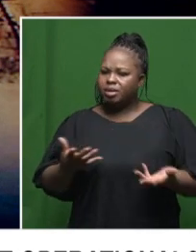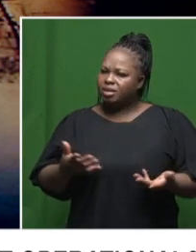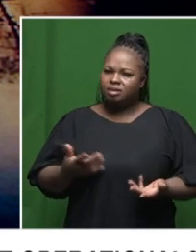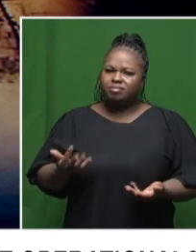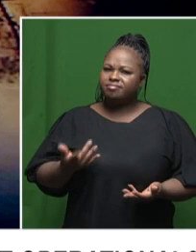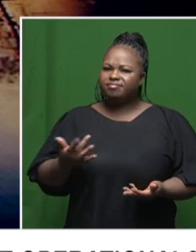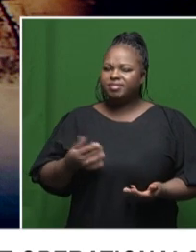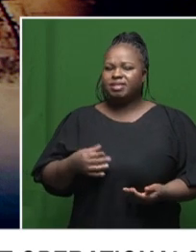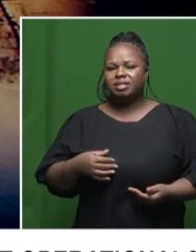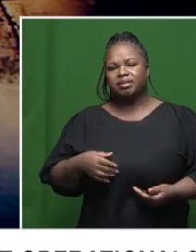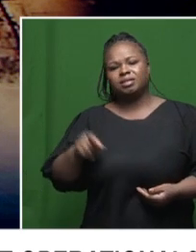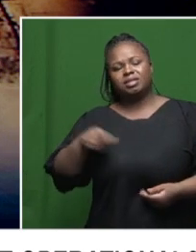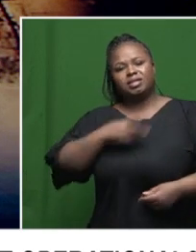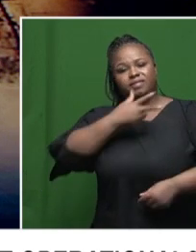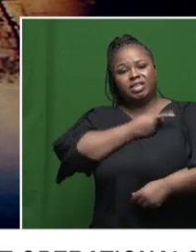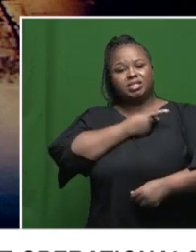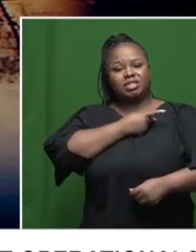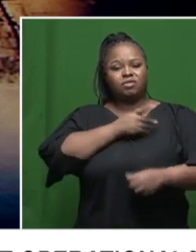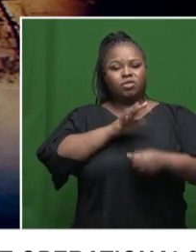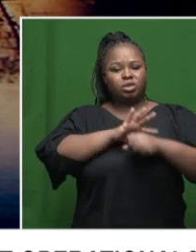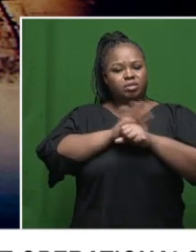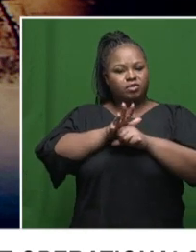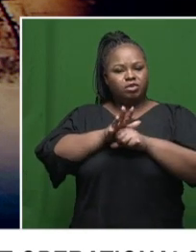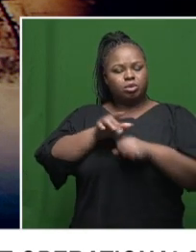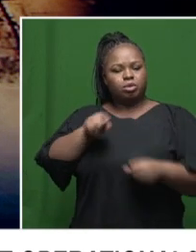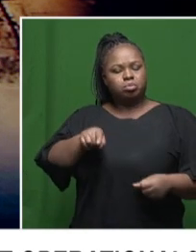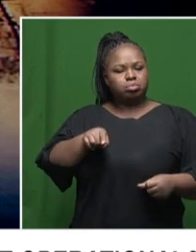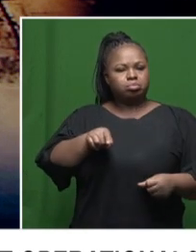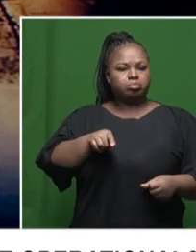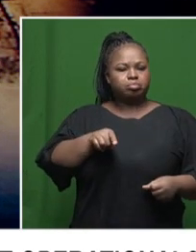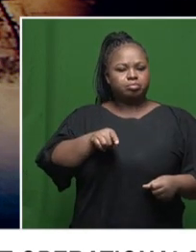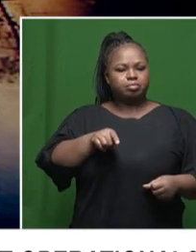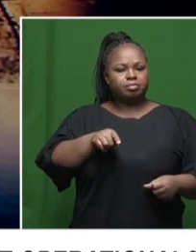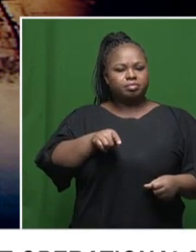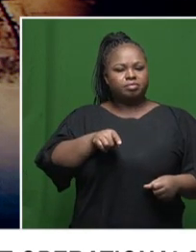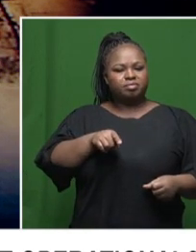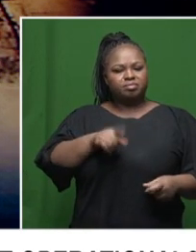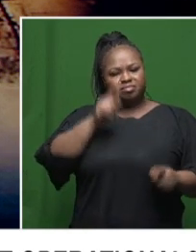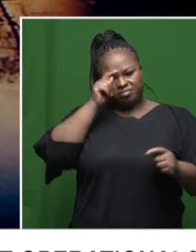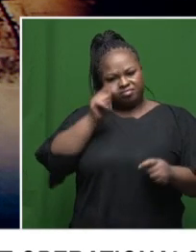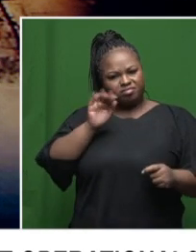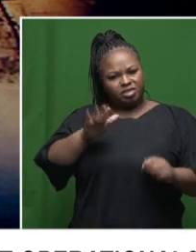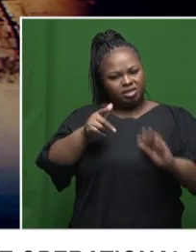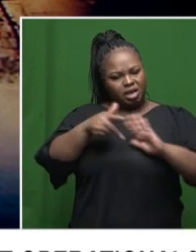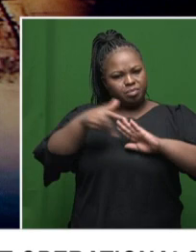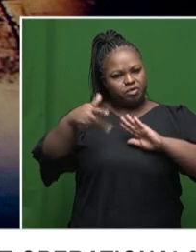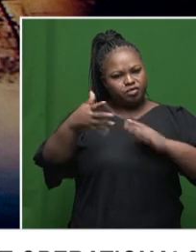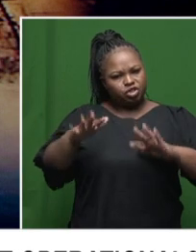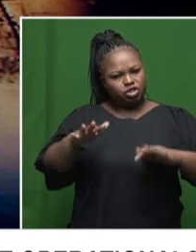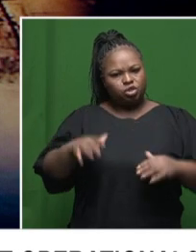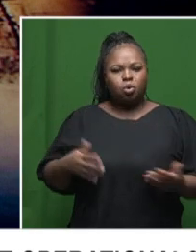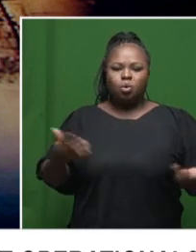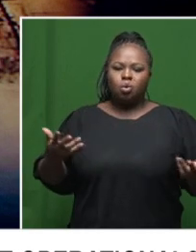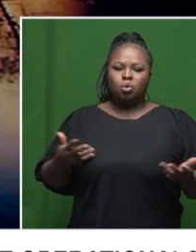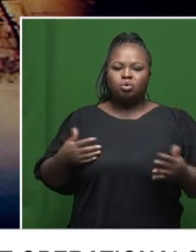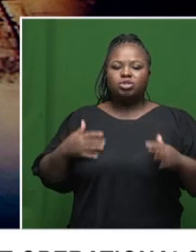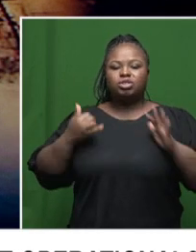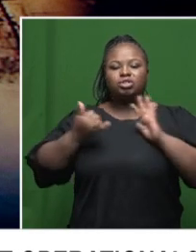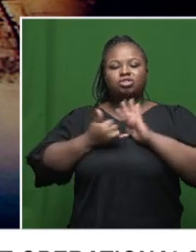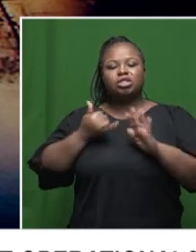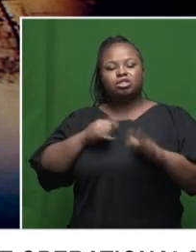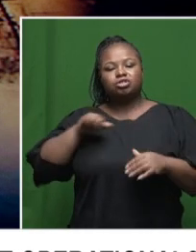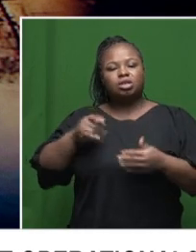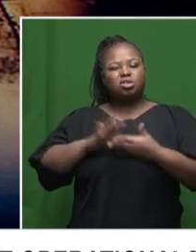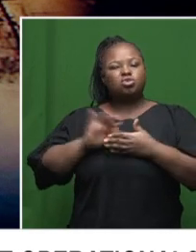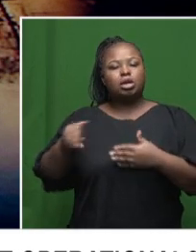What is this vaccine, and is it COVID? I mean, has this already been recognised as an approved COVID-19 vaccine, or is it just the